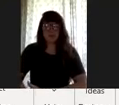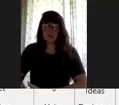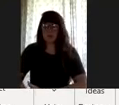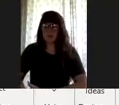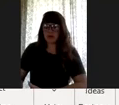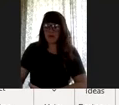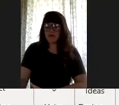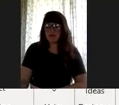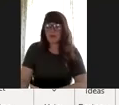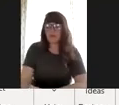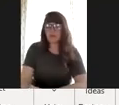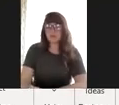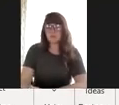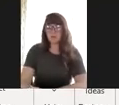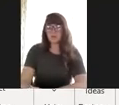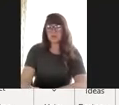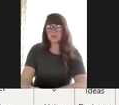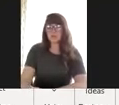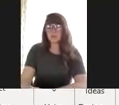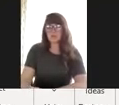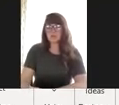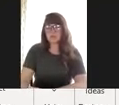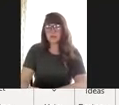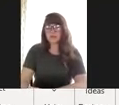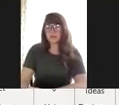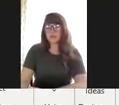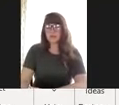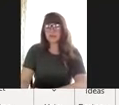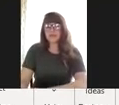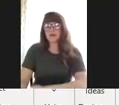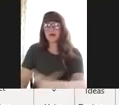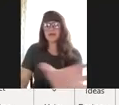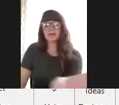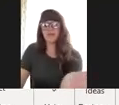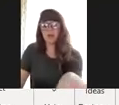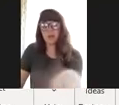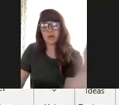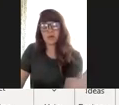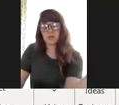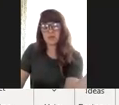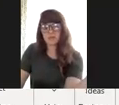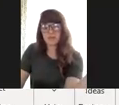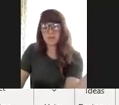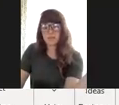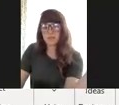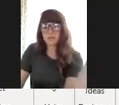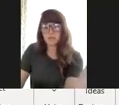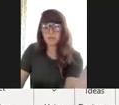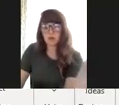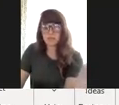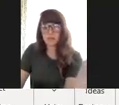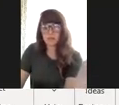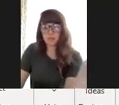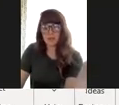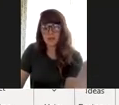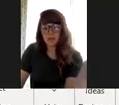So I'm going to use my Logos too, Charlie, since you're scrolling up on the slides, because the font on the left-hand side of my screen is too small